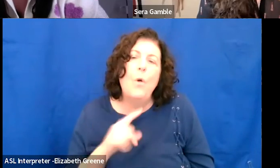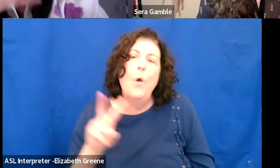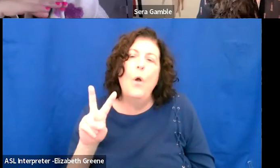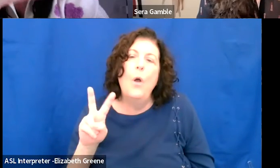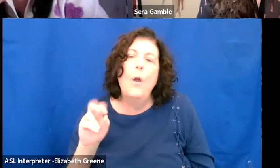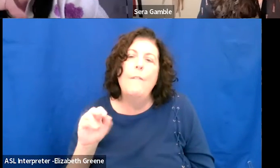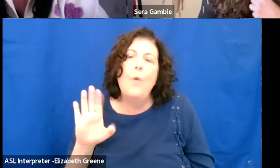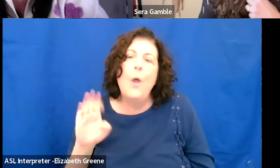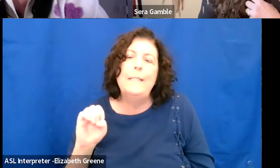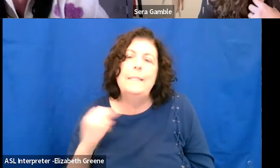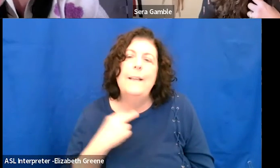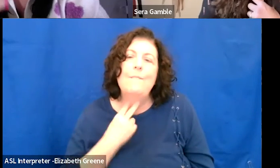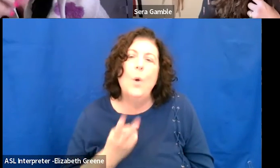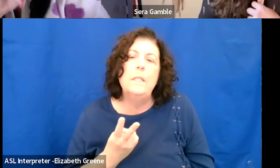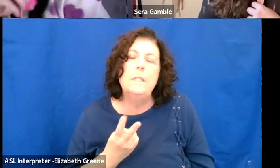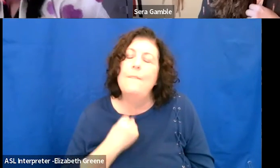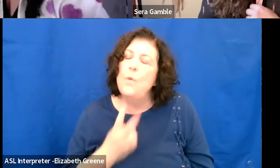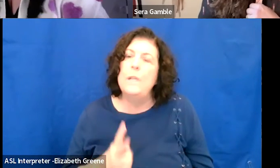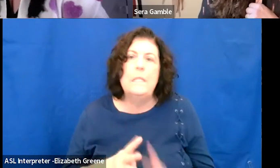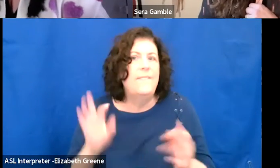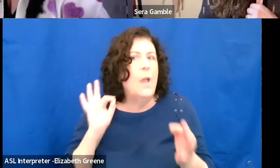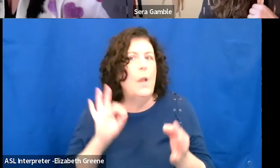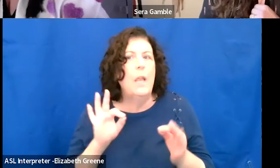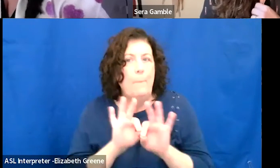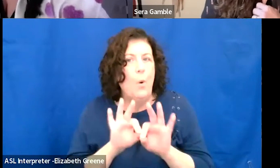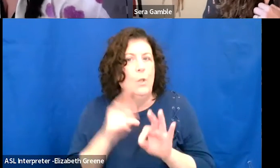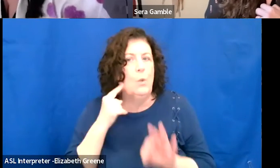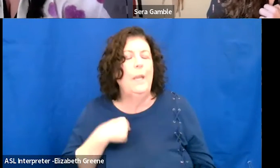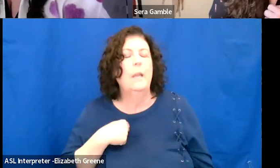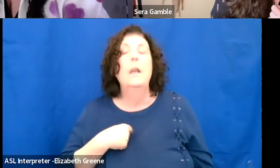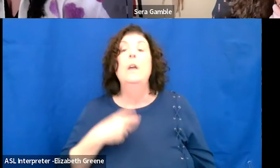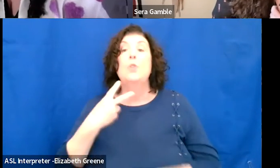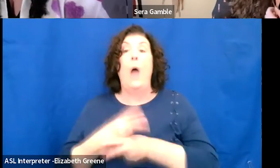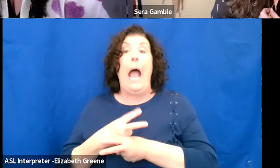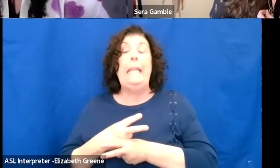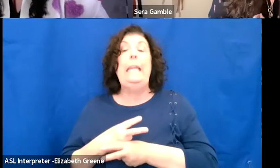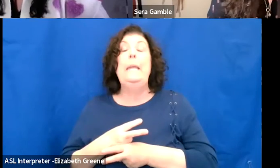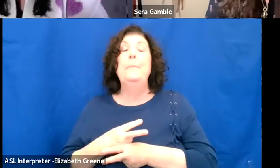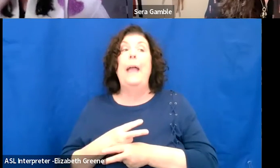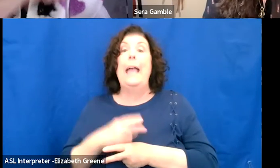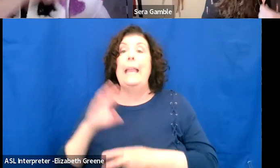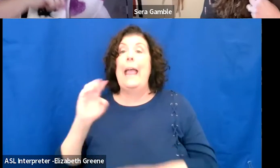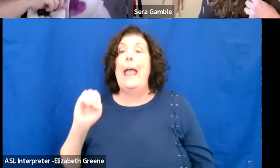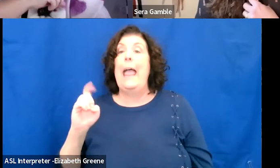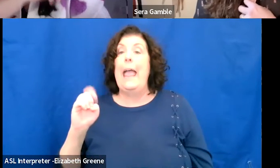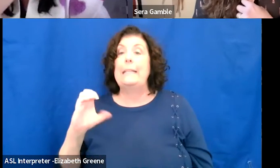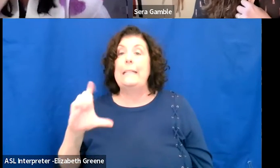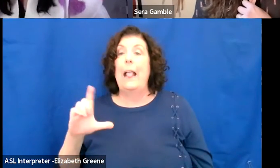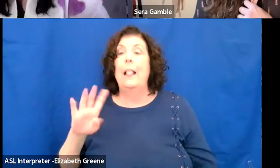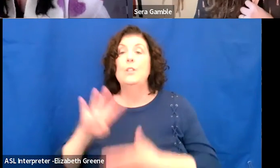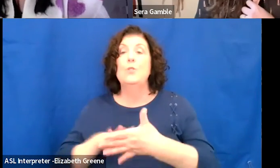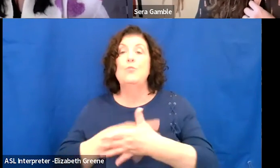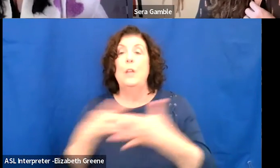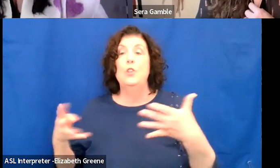something. I keep an Excel spreadsheet of writers that I love, that I love the voice. Maybe it wasn't right for one day at a time,